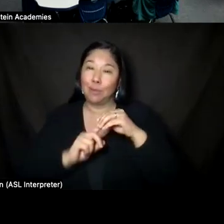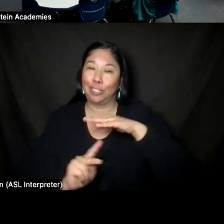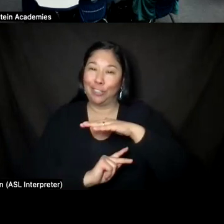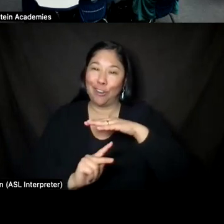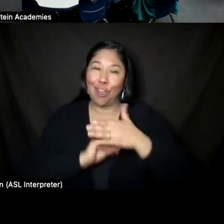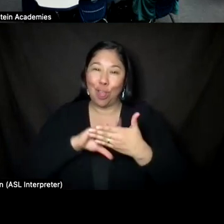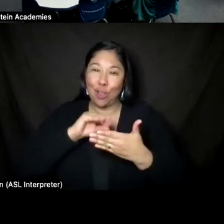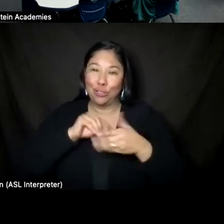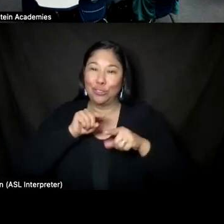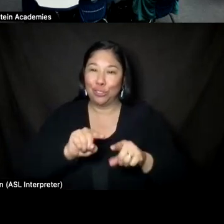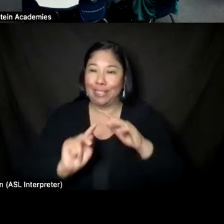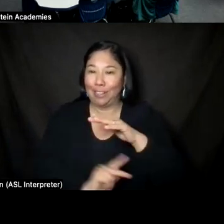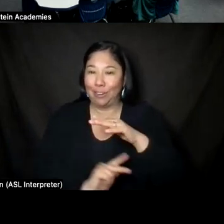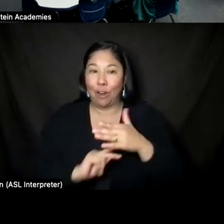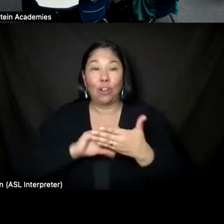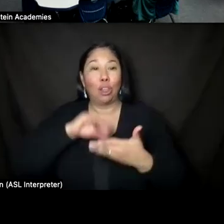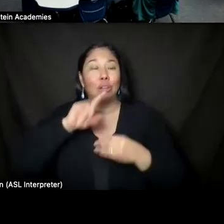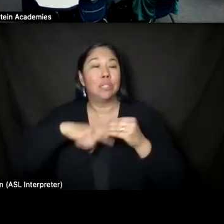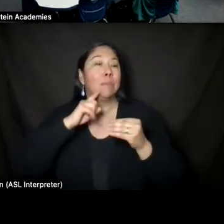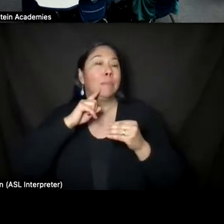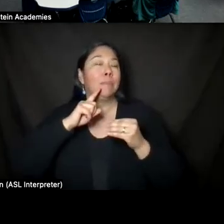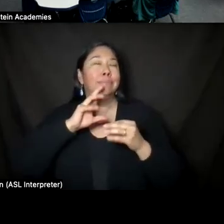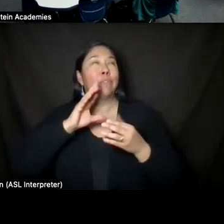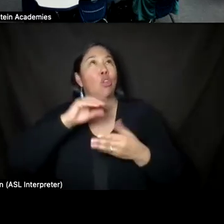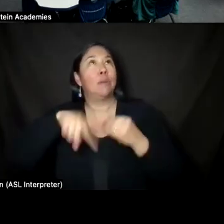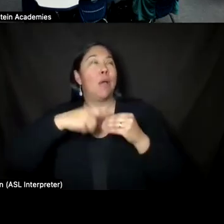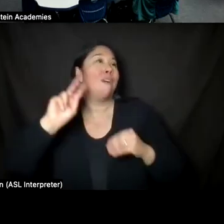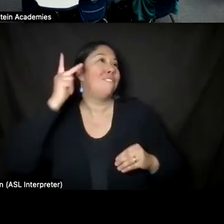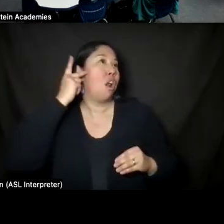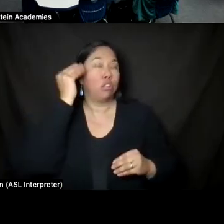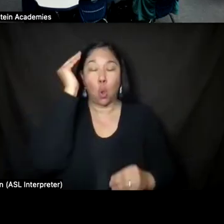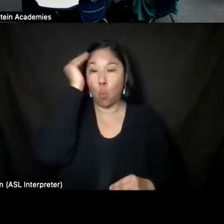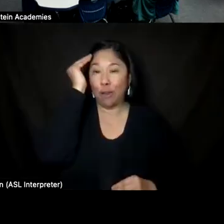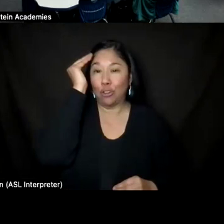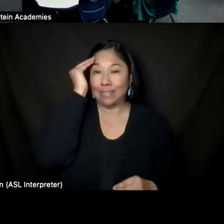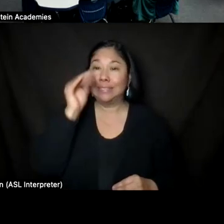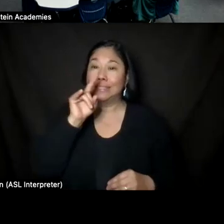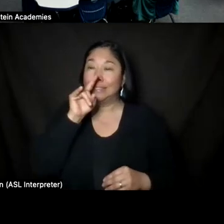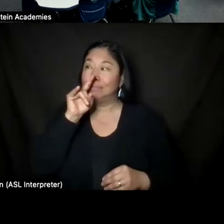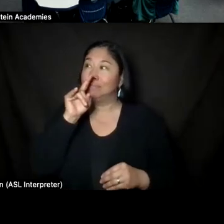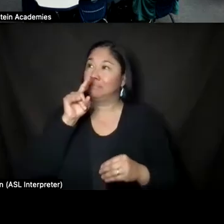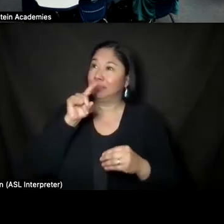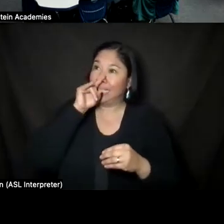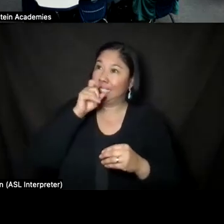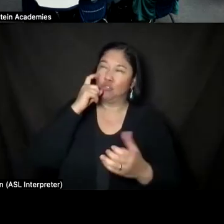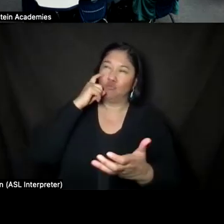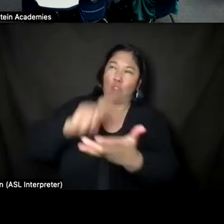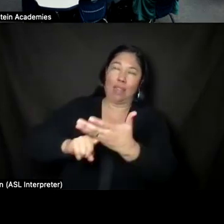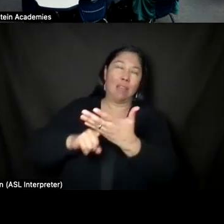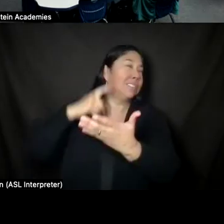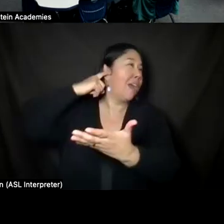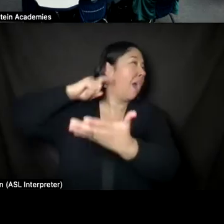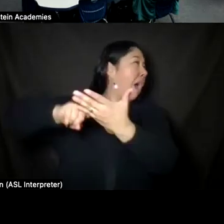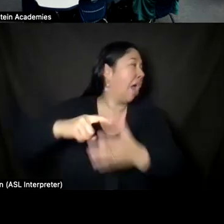is we're really working on the phonological awareness so that they can recognize by sound what syllables